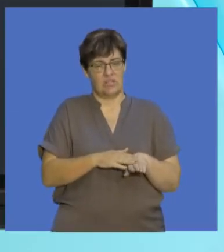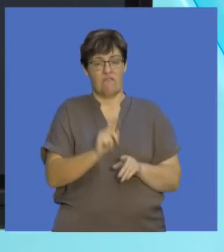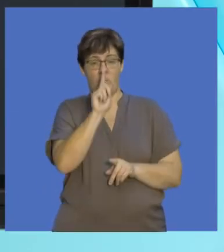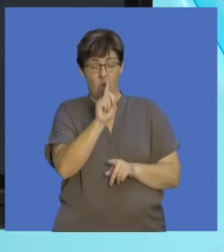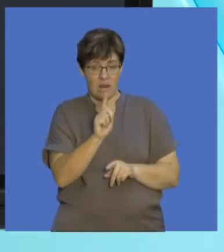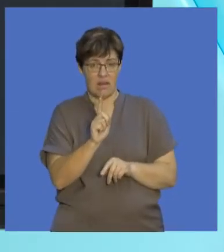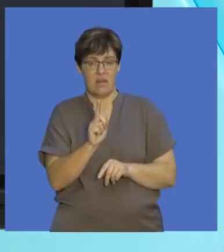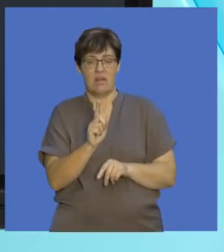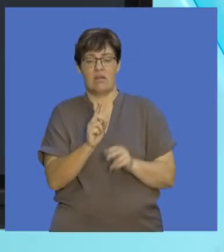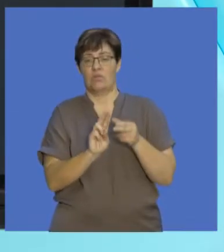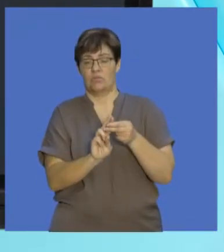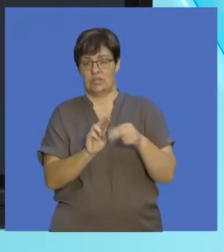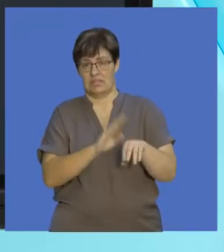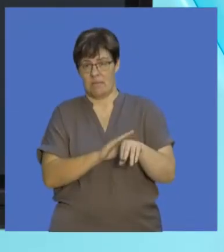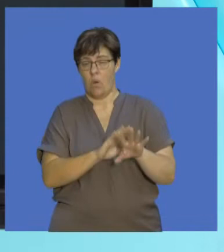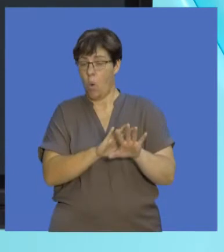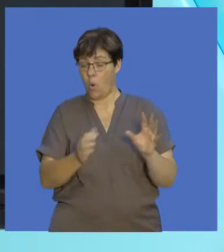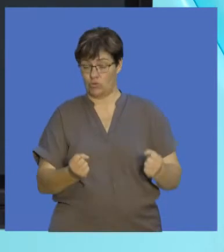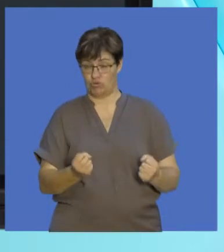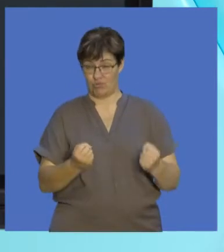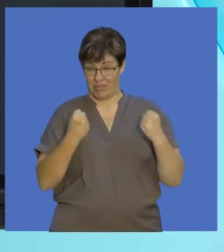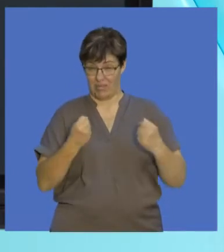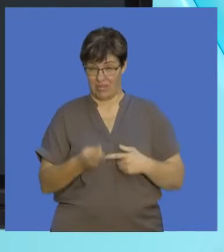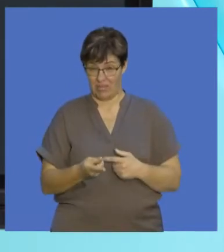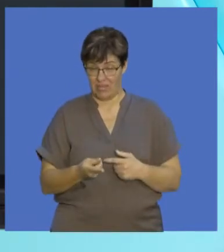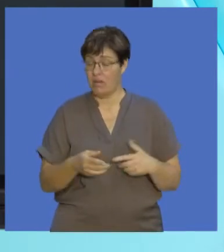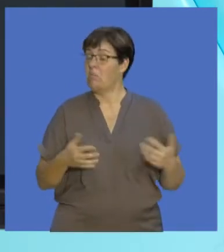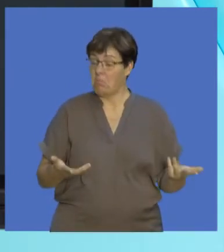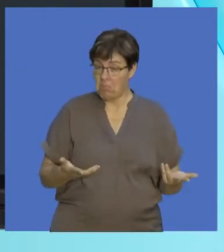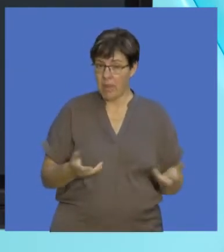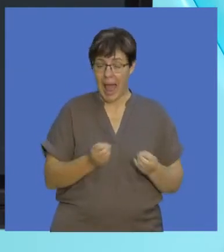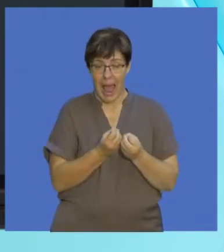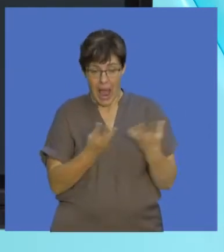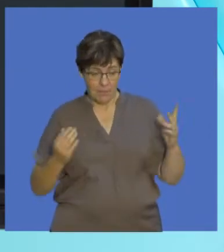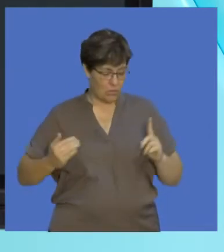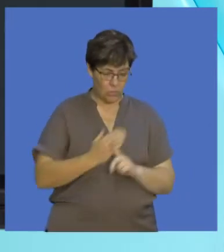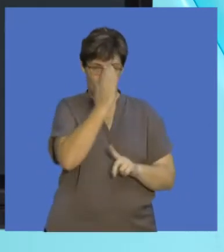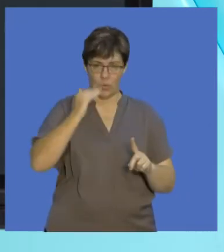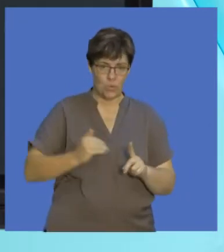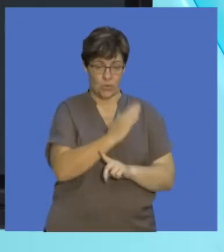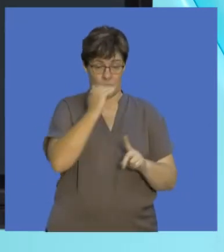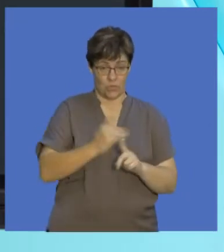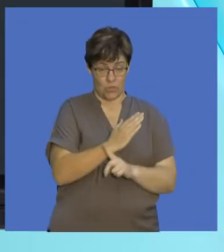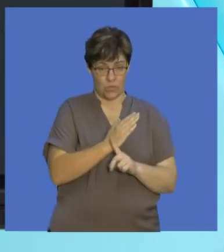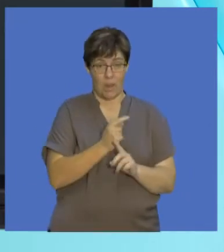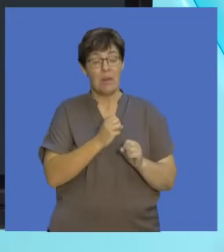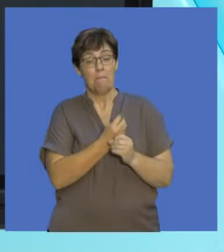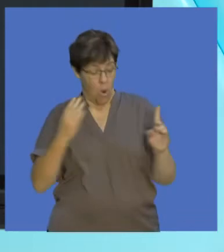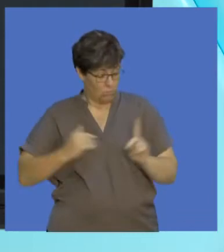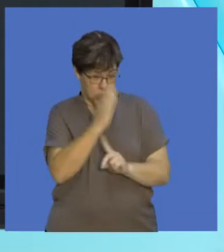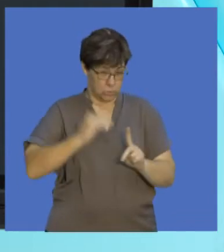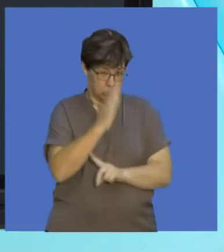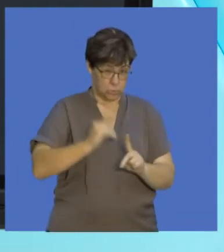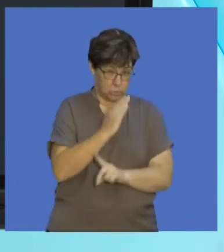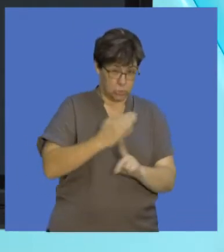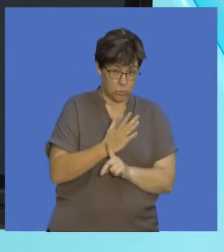unit time, or we can talk of strength of current in terms of how much charge, the greater the amount of charge